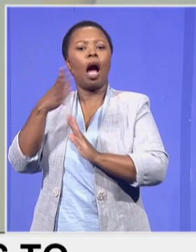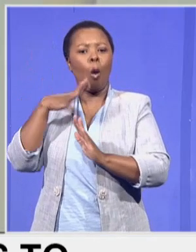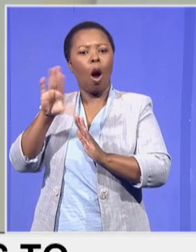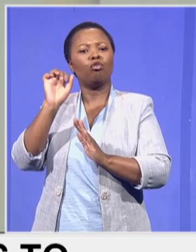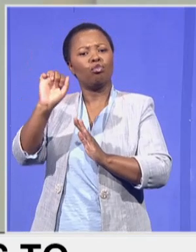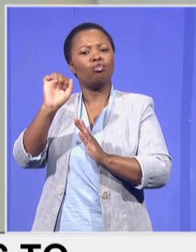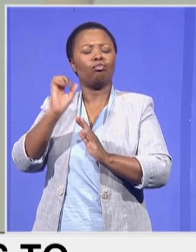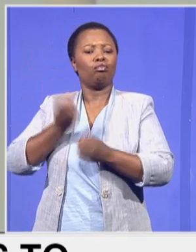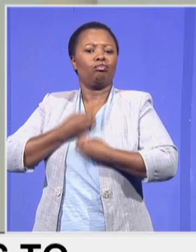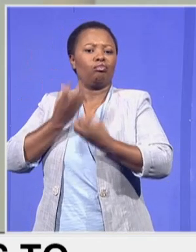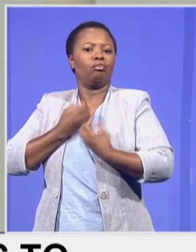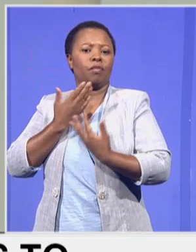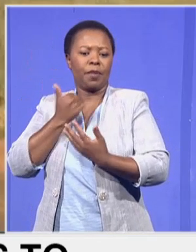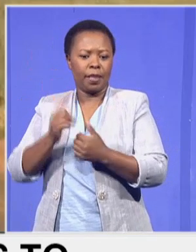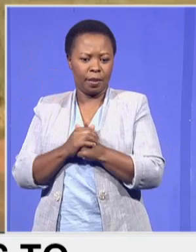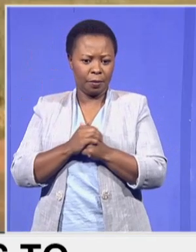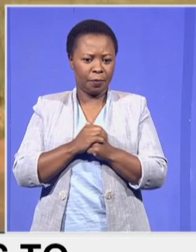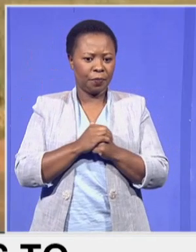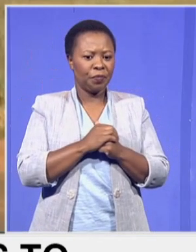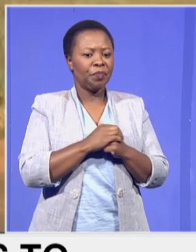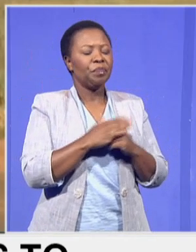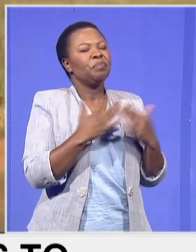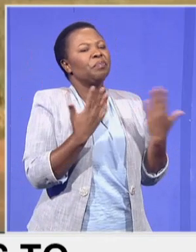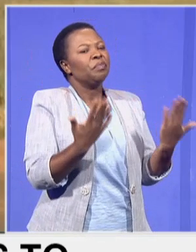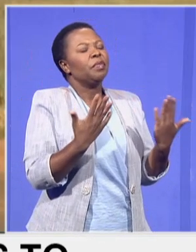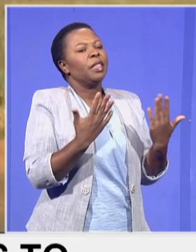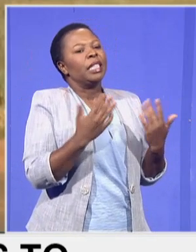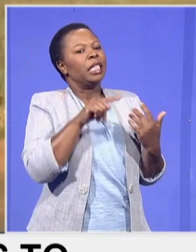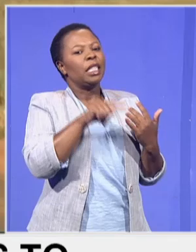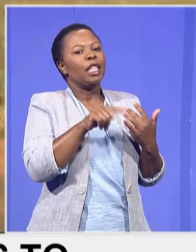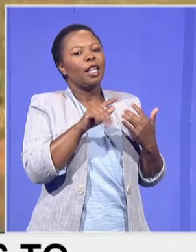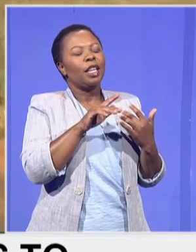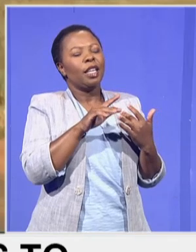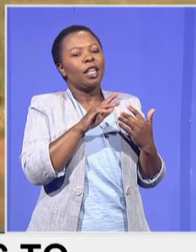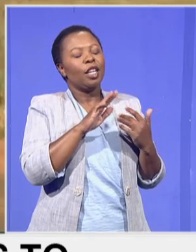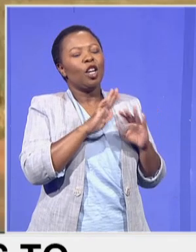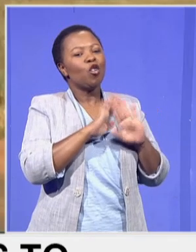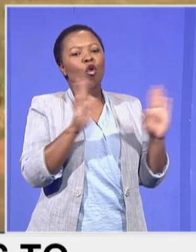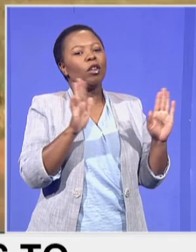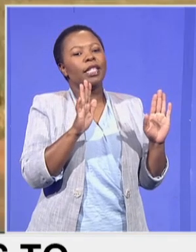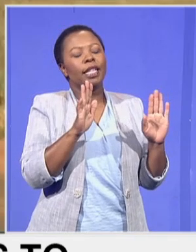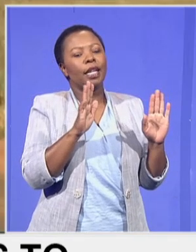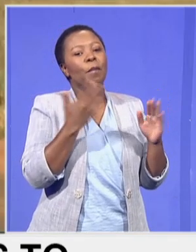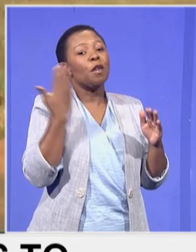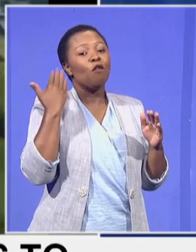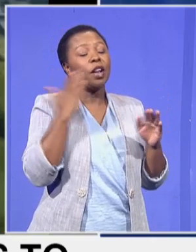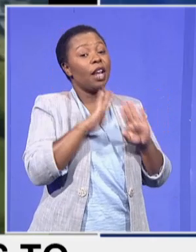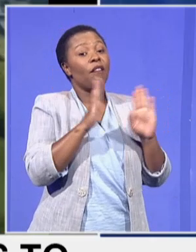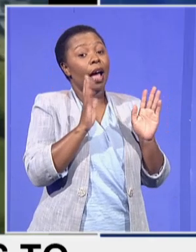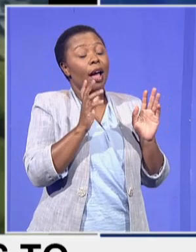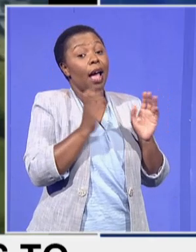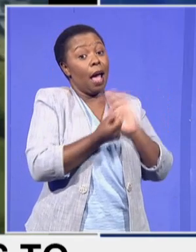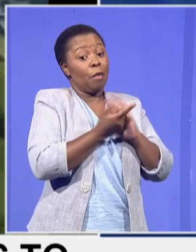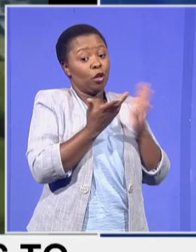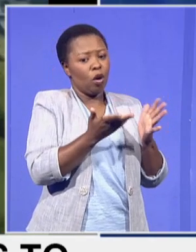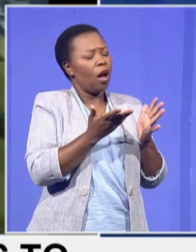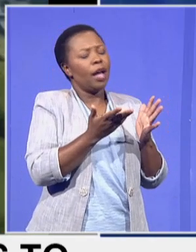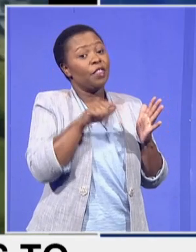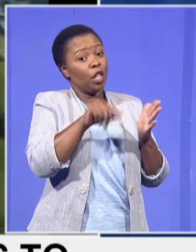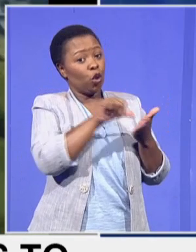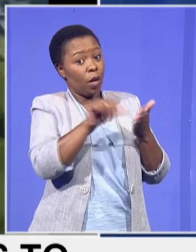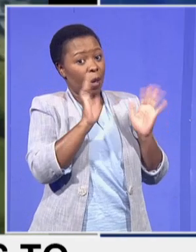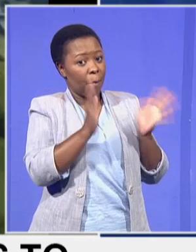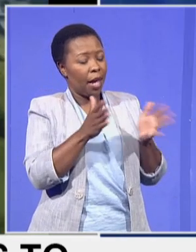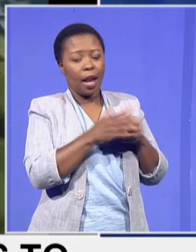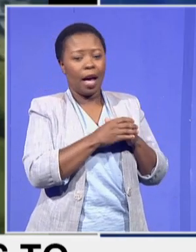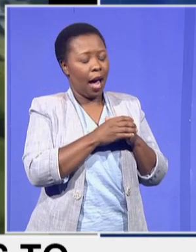So, ma'am, let me state also to say that it's not uncommon to see on a long weekend, and we know that this weekend that we